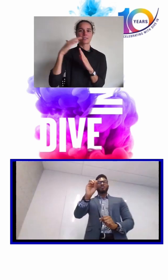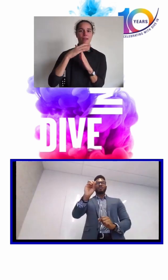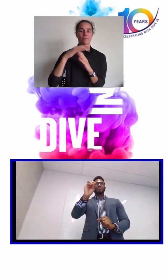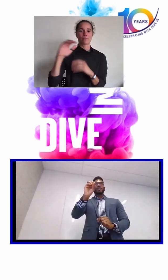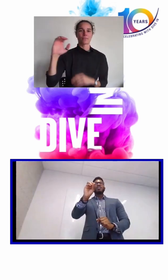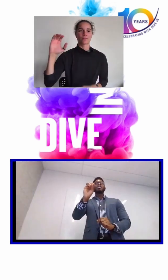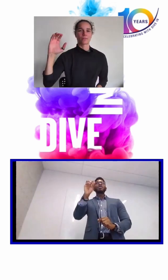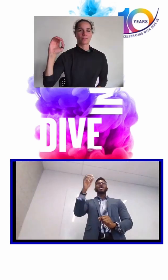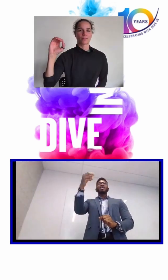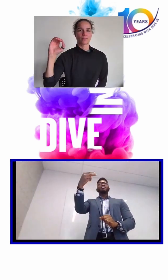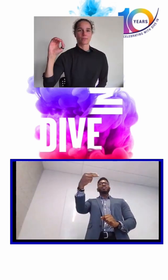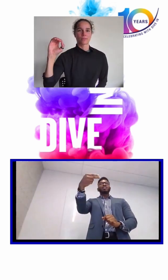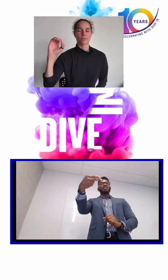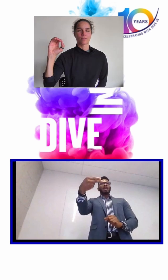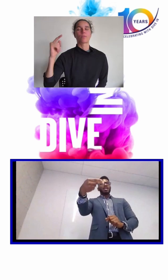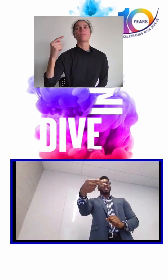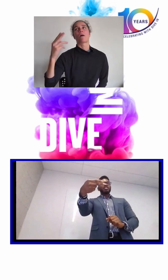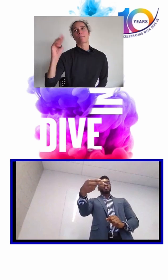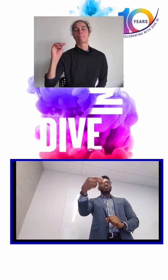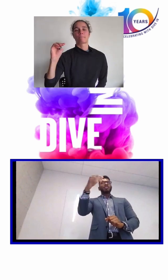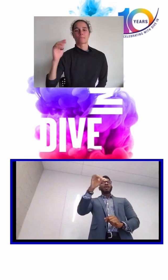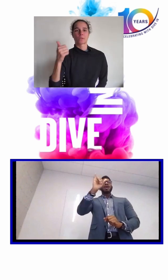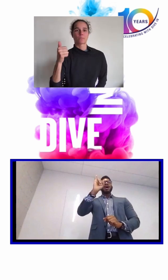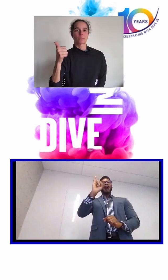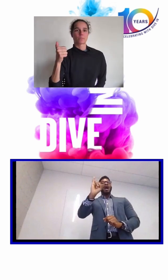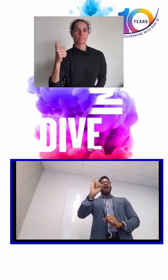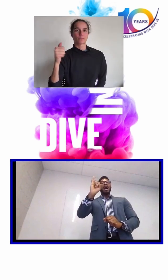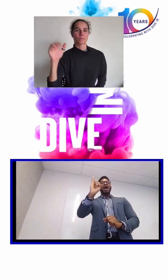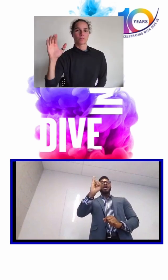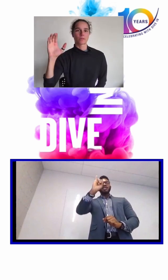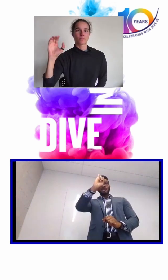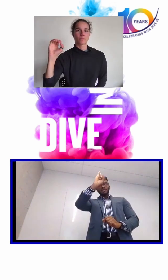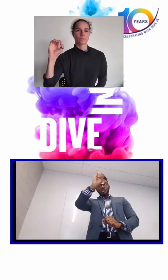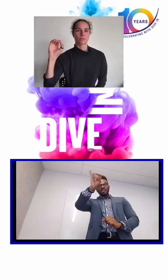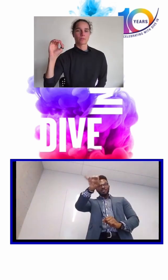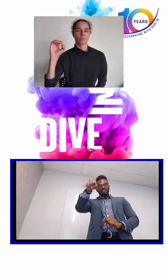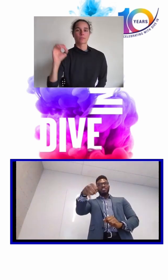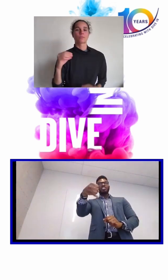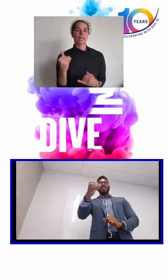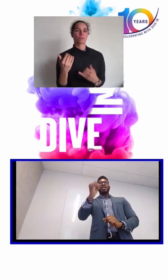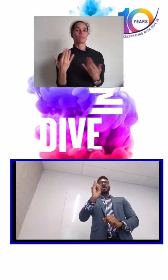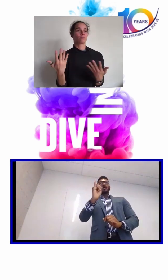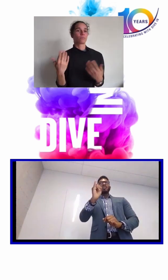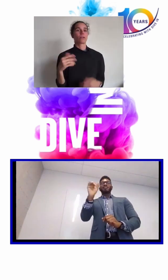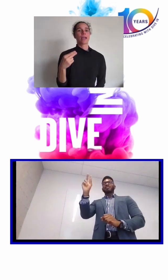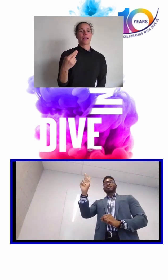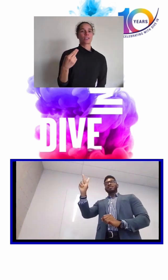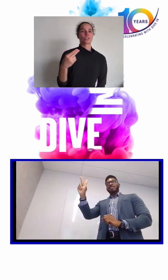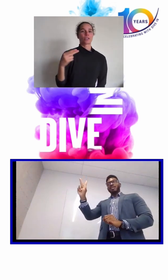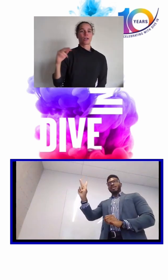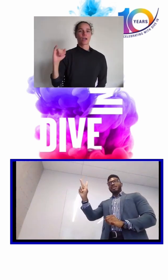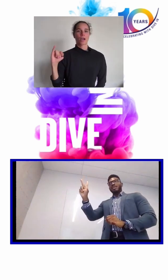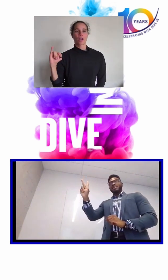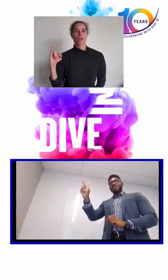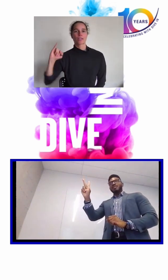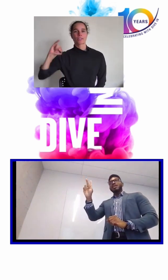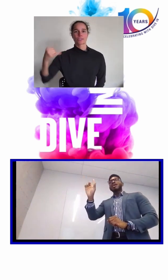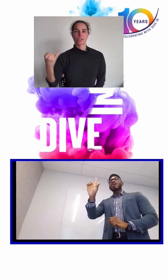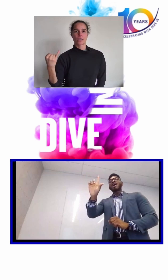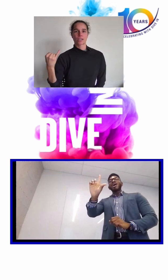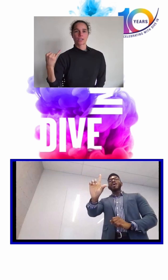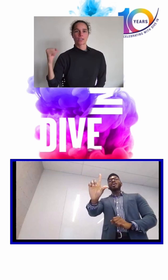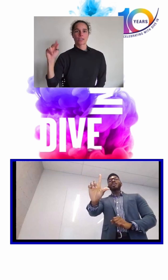O. So we have H, I, J,